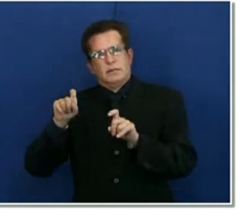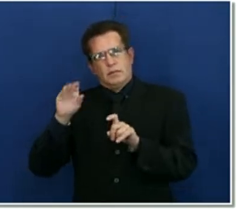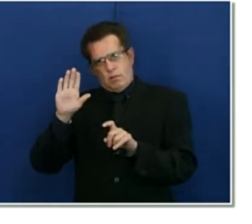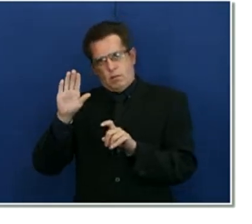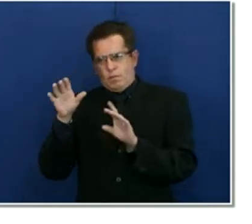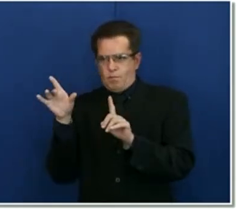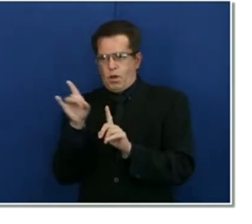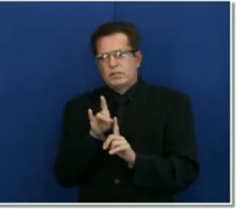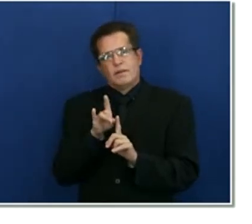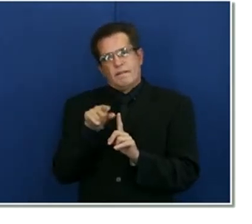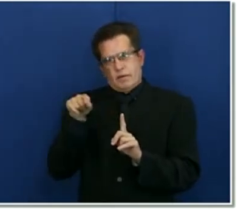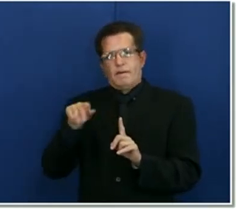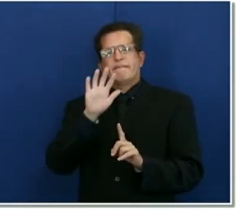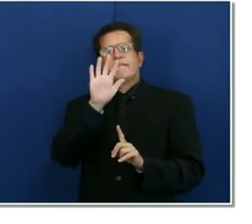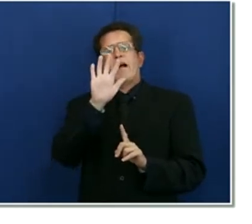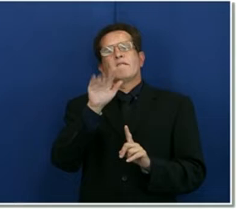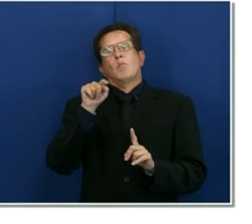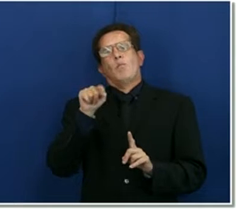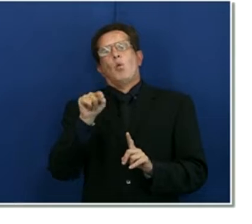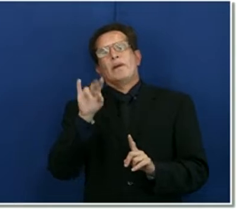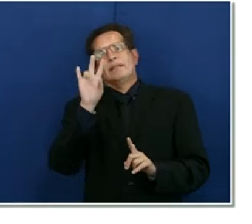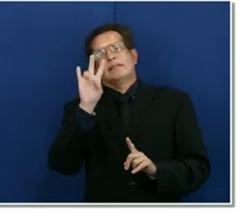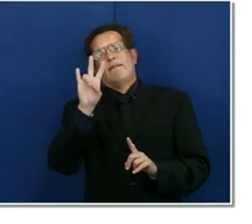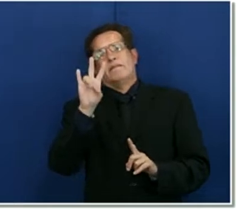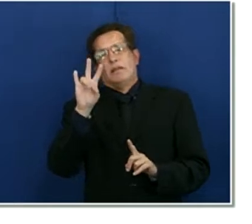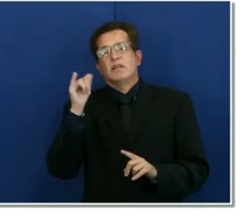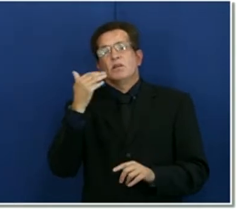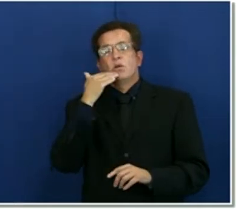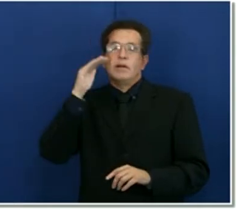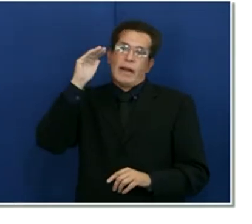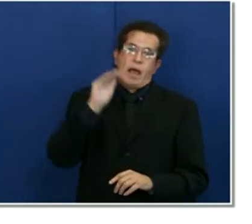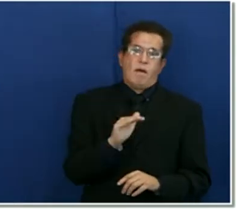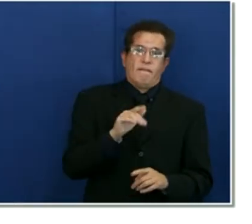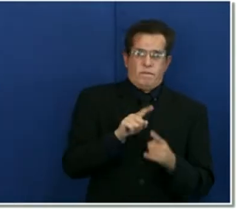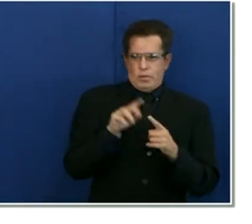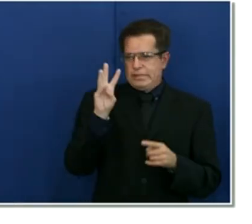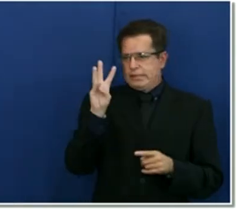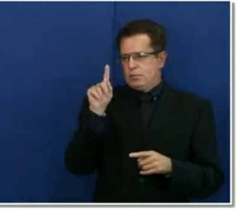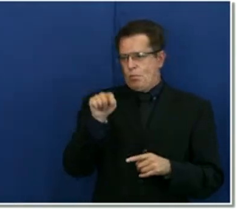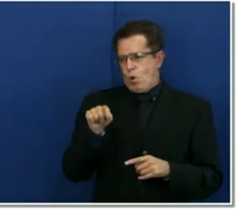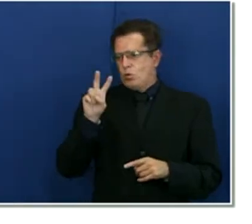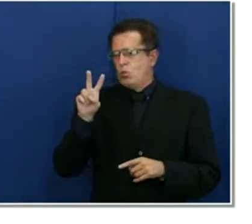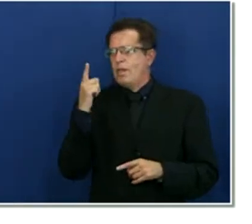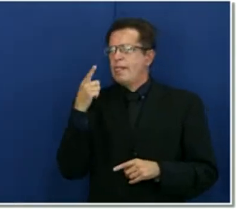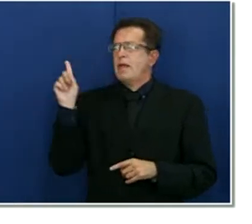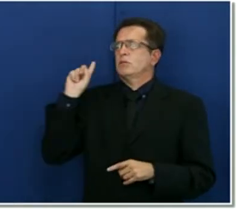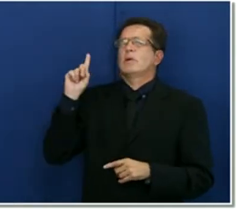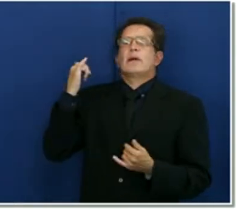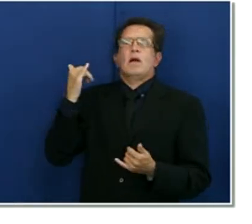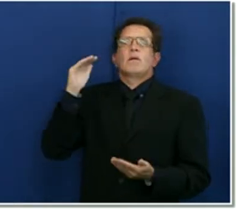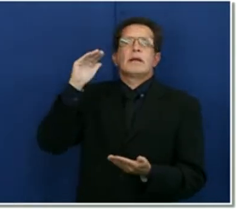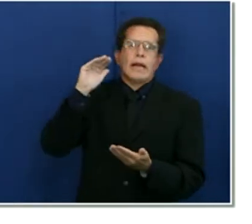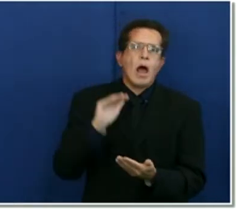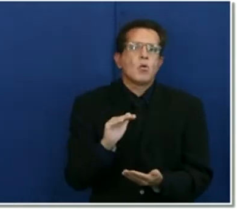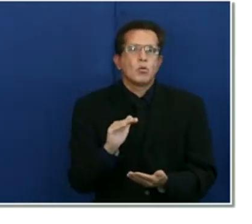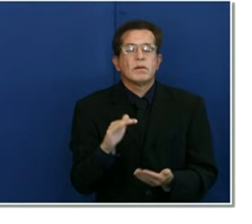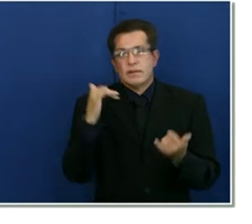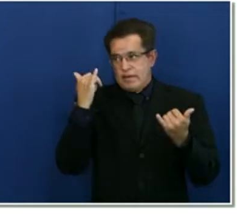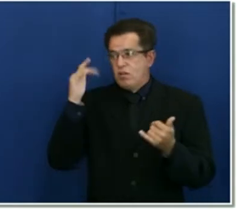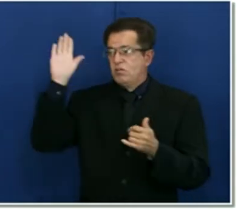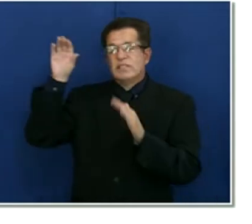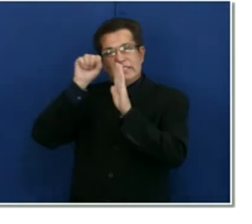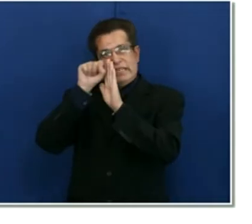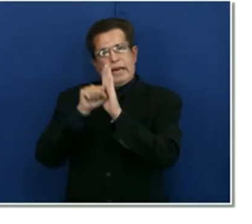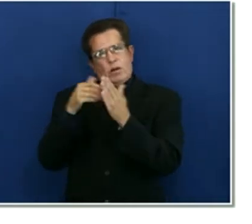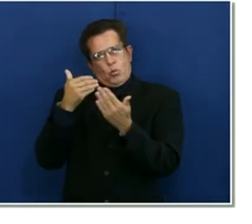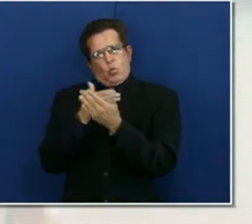positivity is 5.7%, which is down from 6.2% last week. Now, initially with the new state monitoring